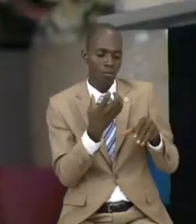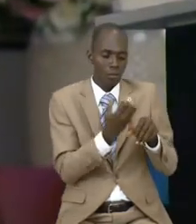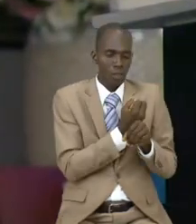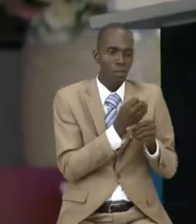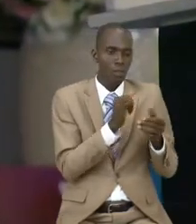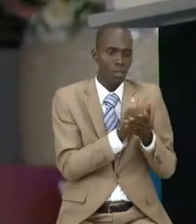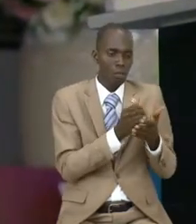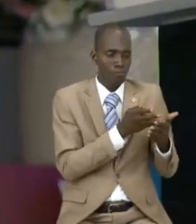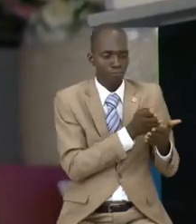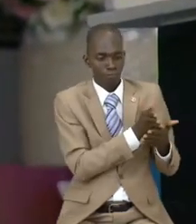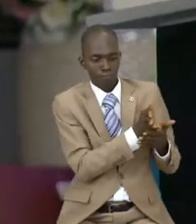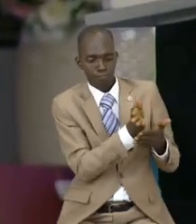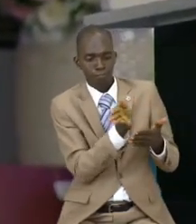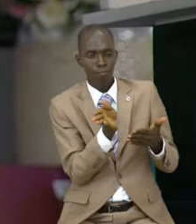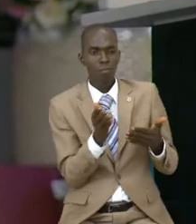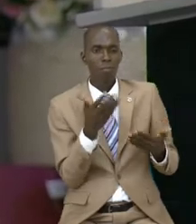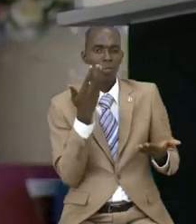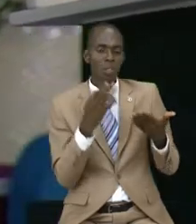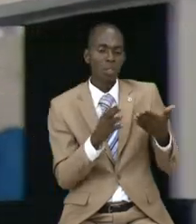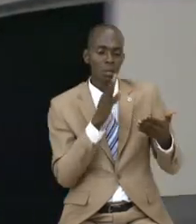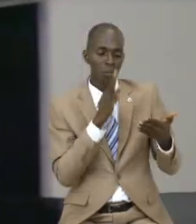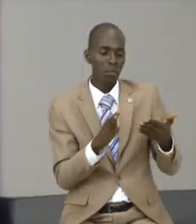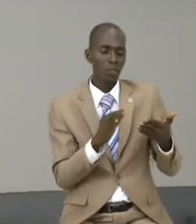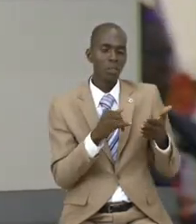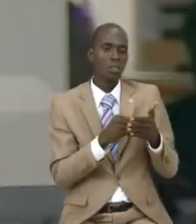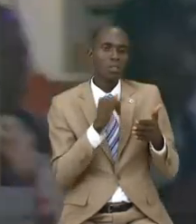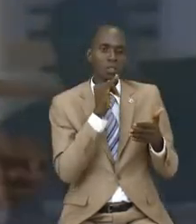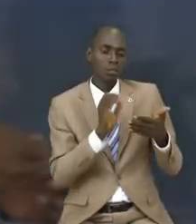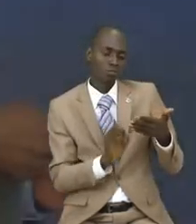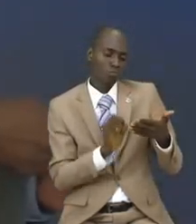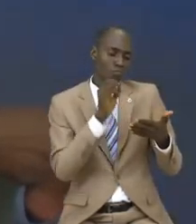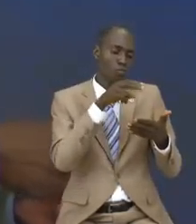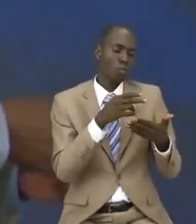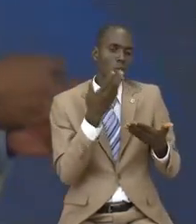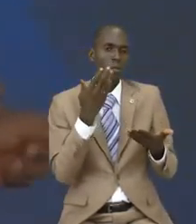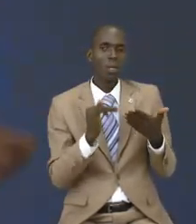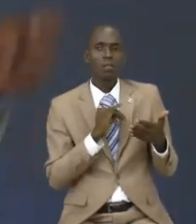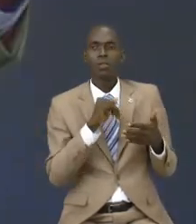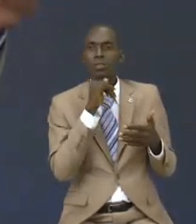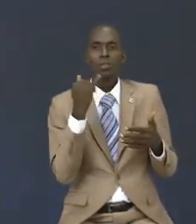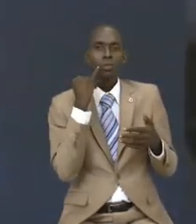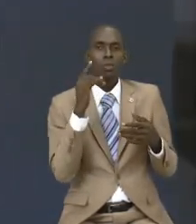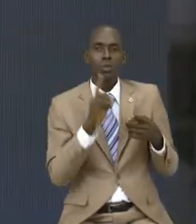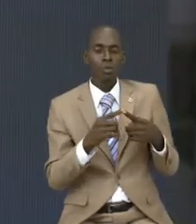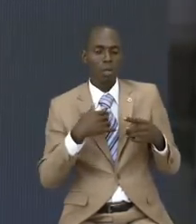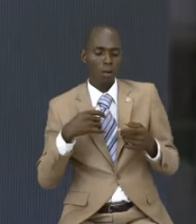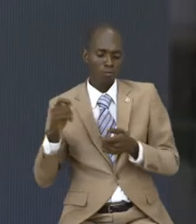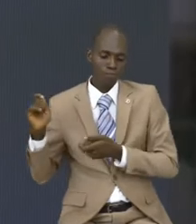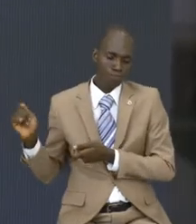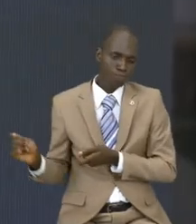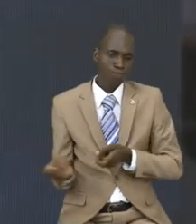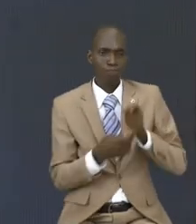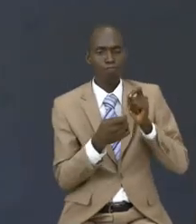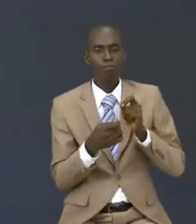bench like that, or maybe it is the golf. I shouldn't have made the swing like that.